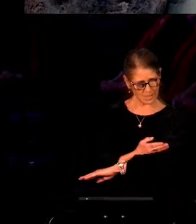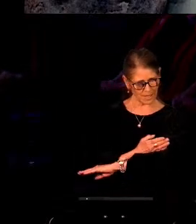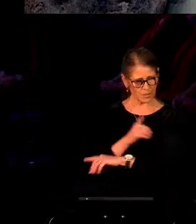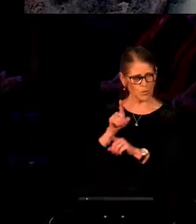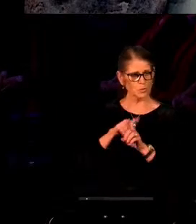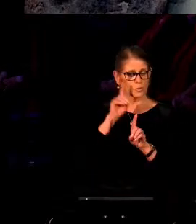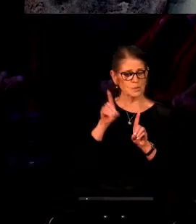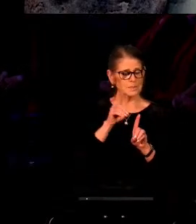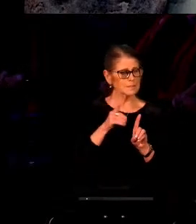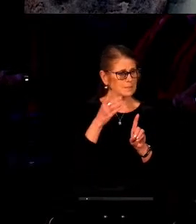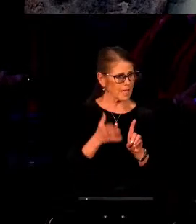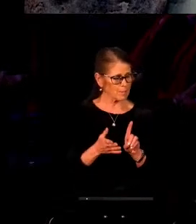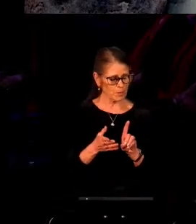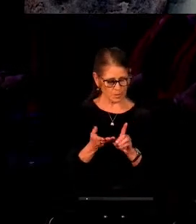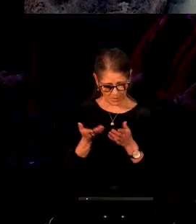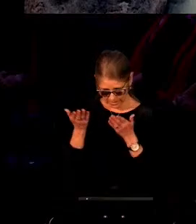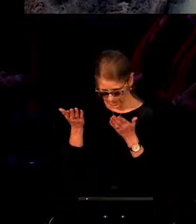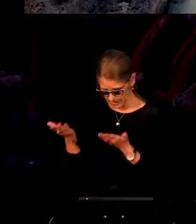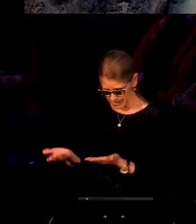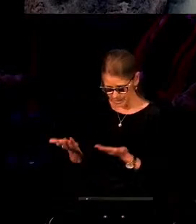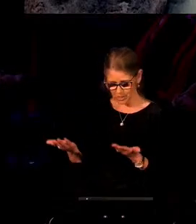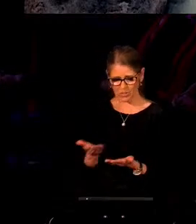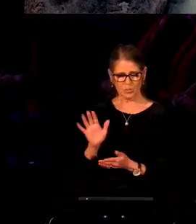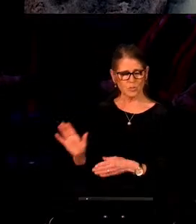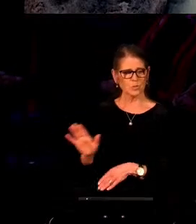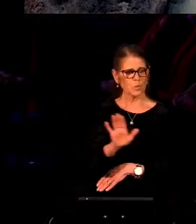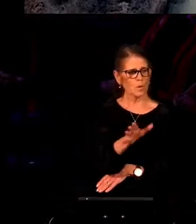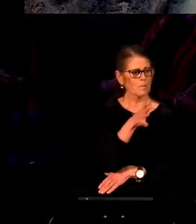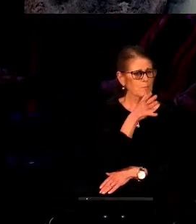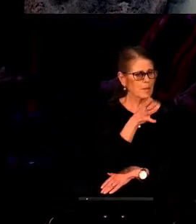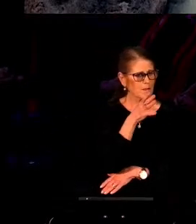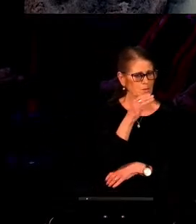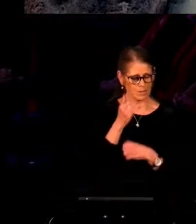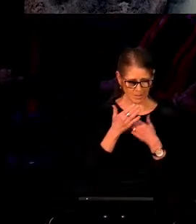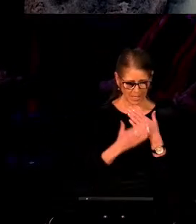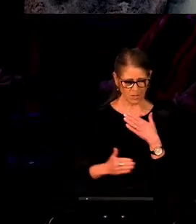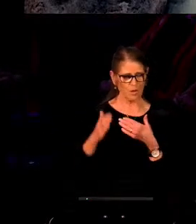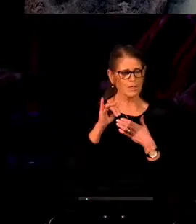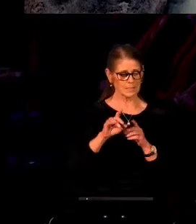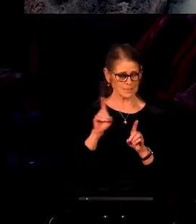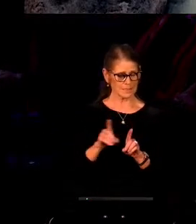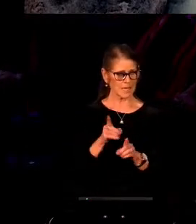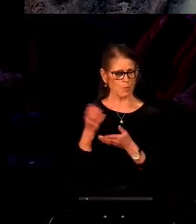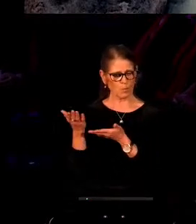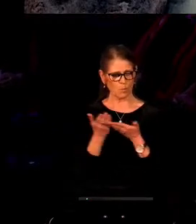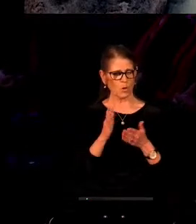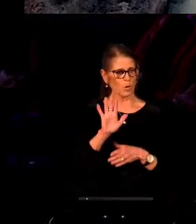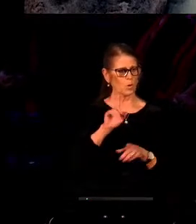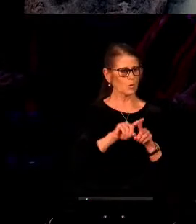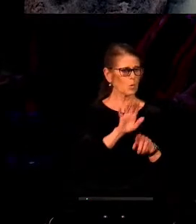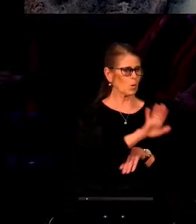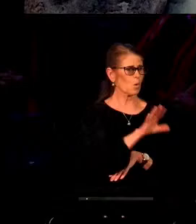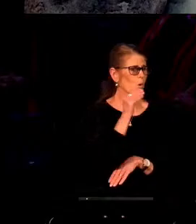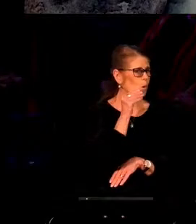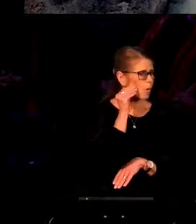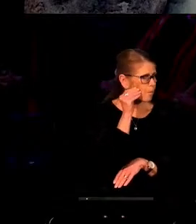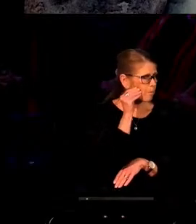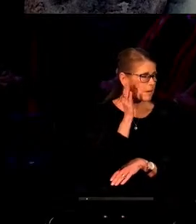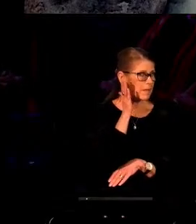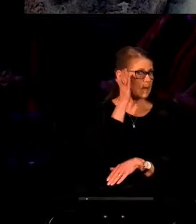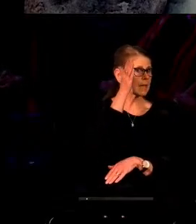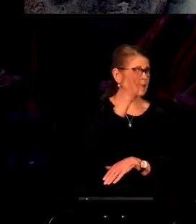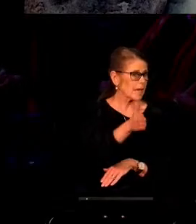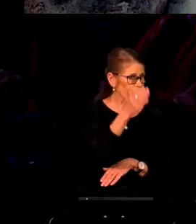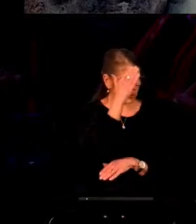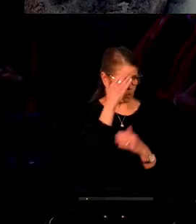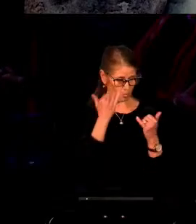disciple, 'Here is your mother.' From that time on, this disciple took her into his home. And later, knowing that all was